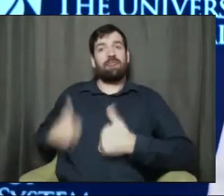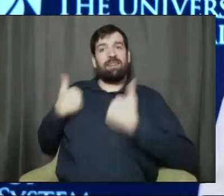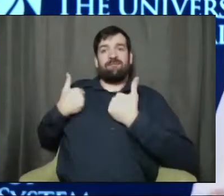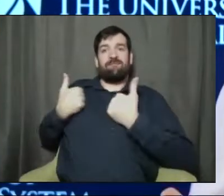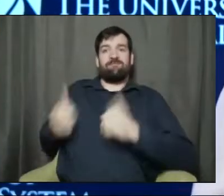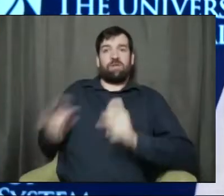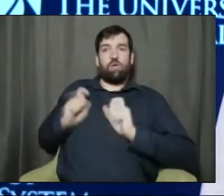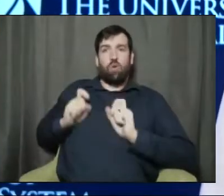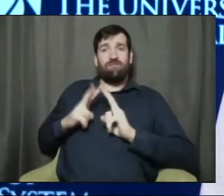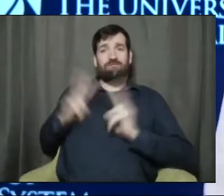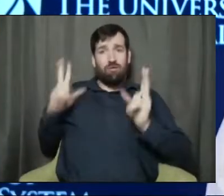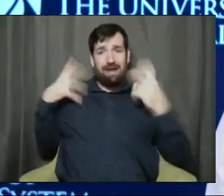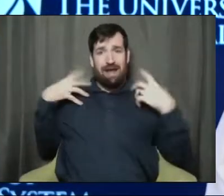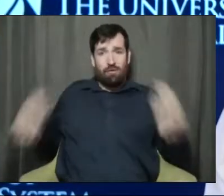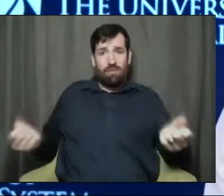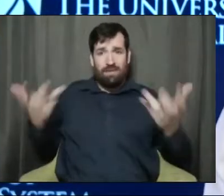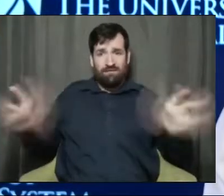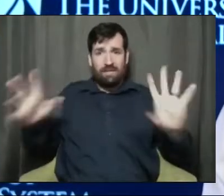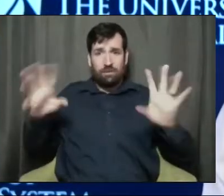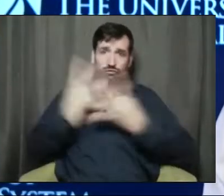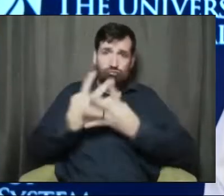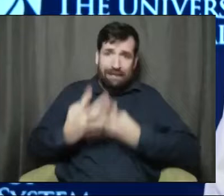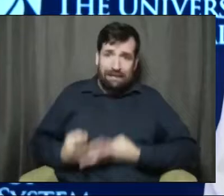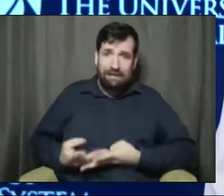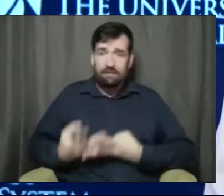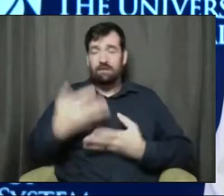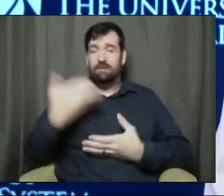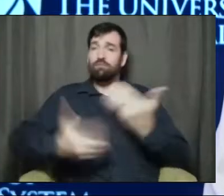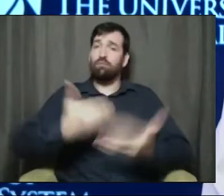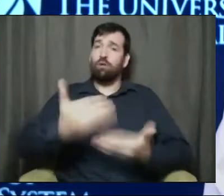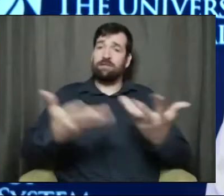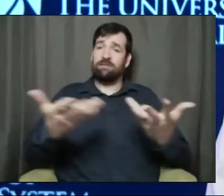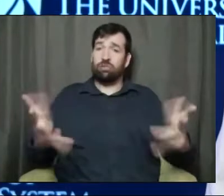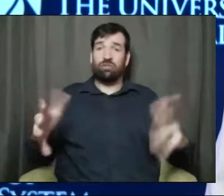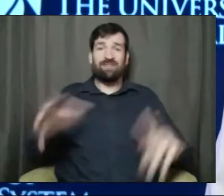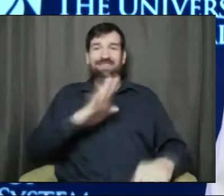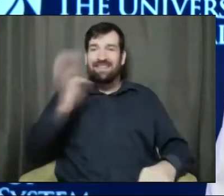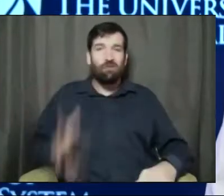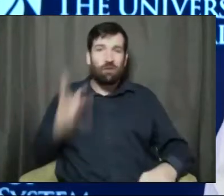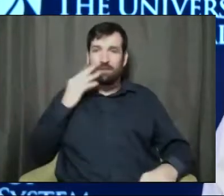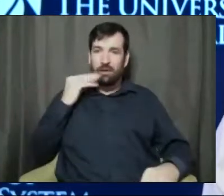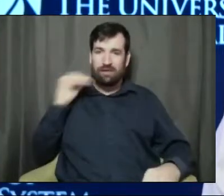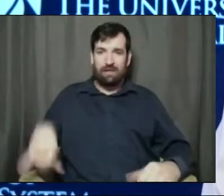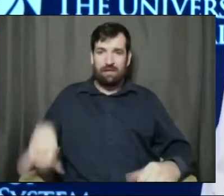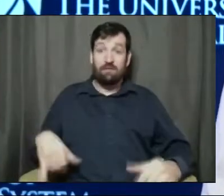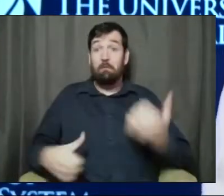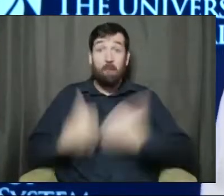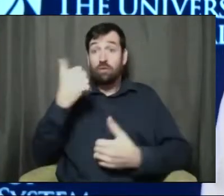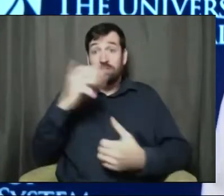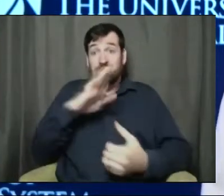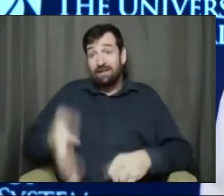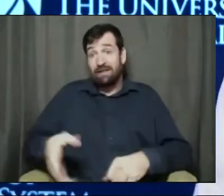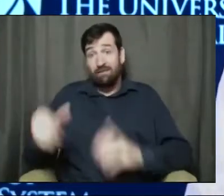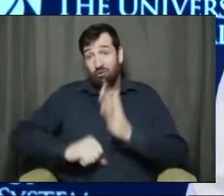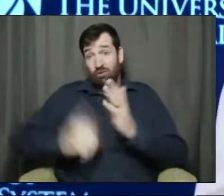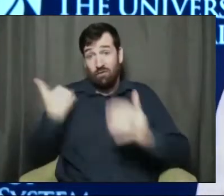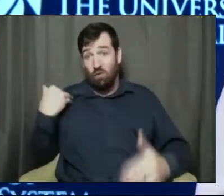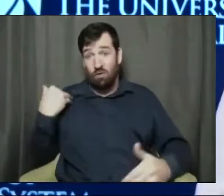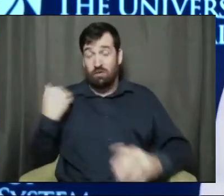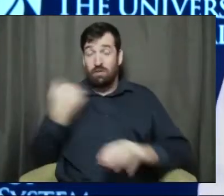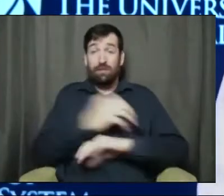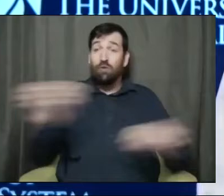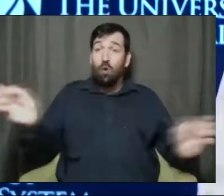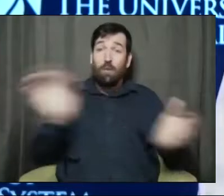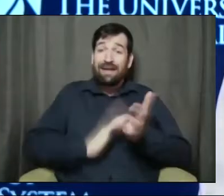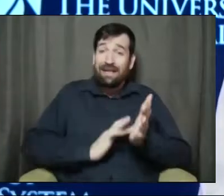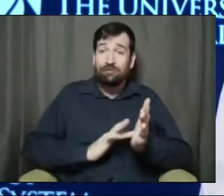They've been screened and gone through the process, and they've never experienced something like that. Most of them haven't had surgery before, don't take any medications. I mean,